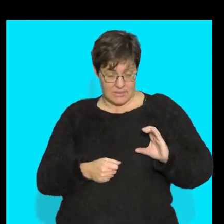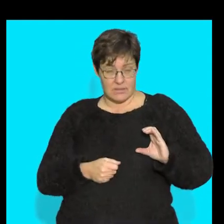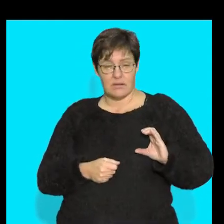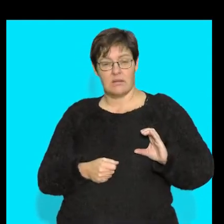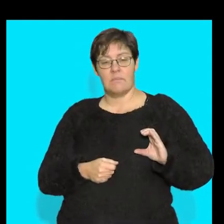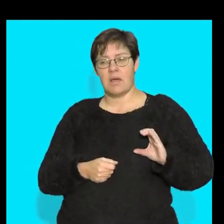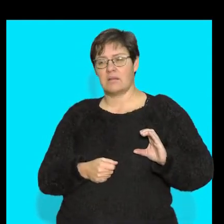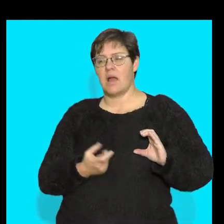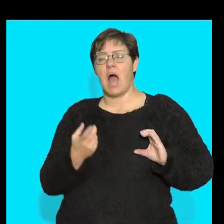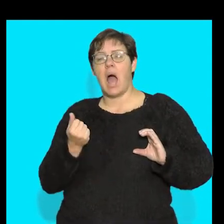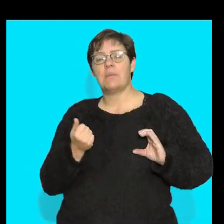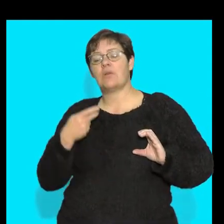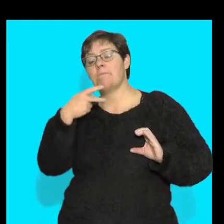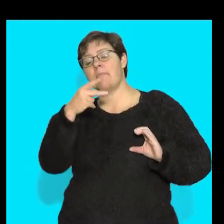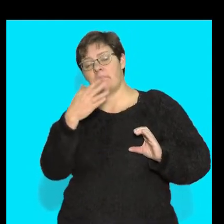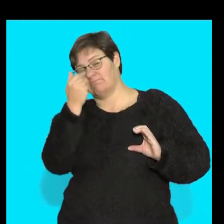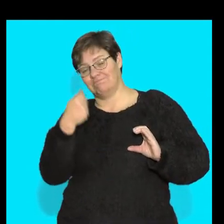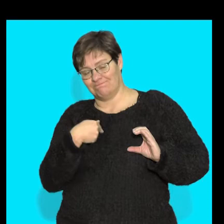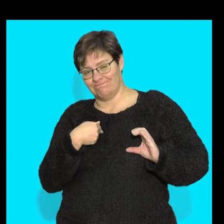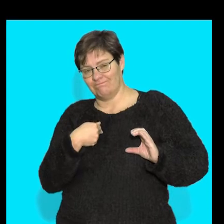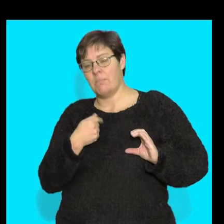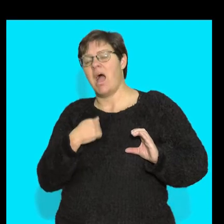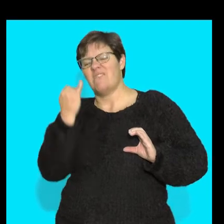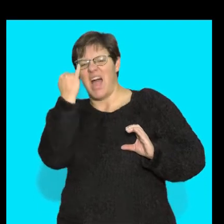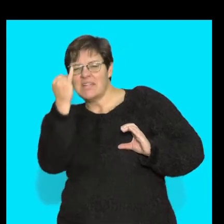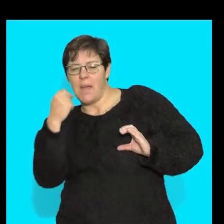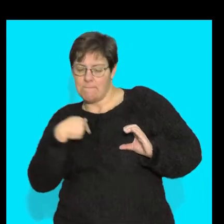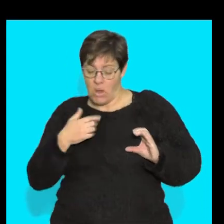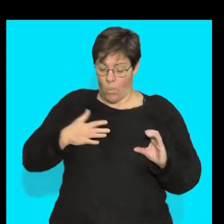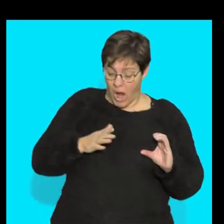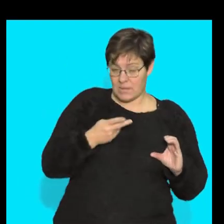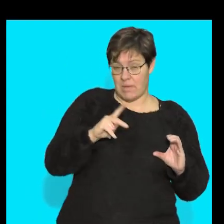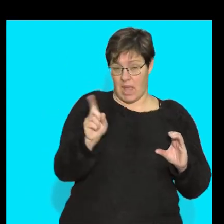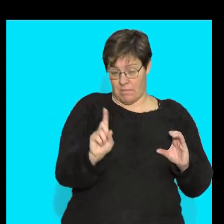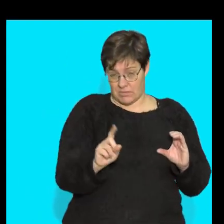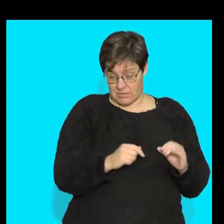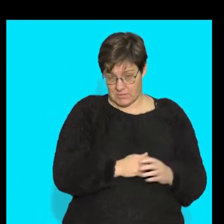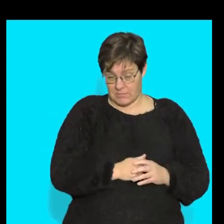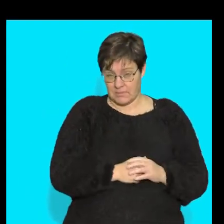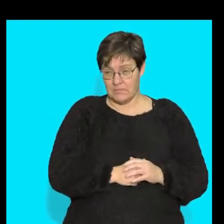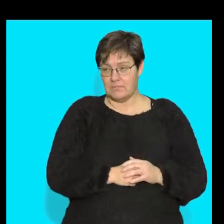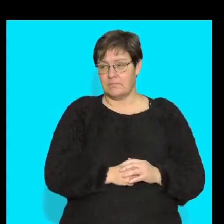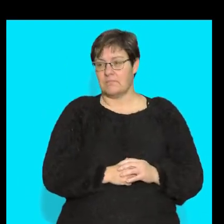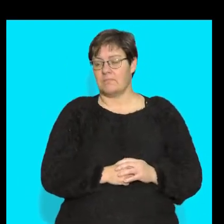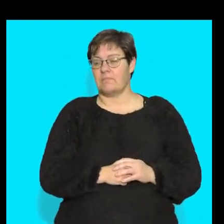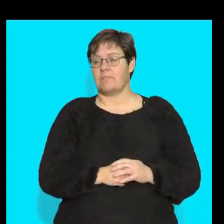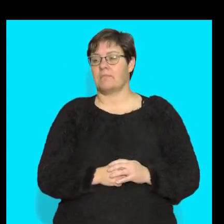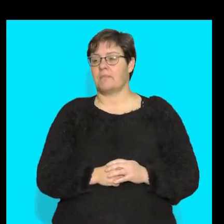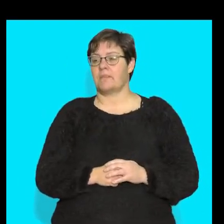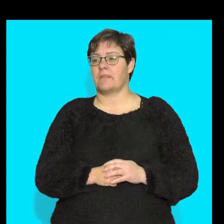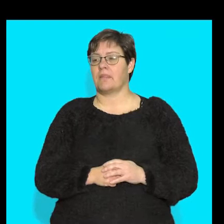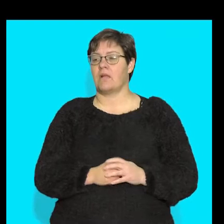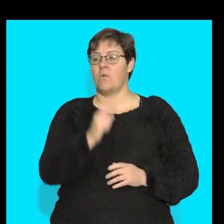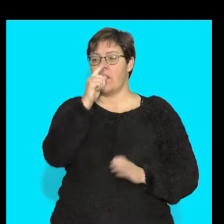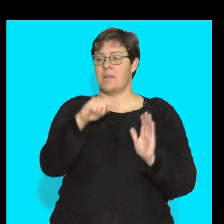But she does not know how much she will pay, although she has an idea of what she wants to pay as a customer. And then